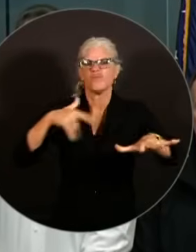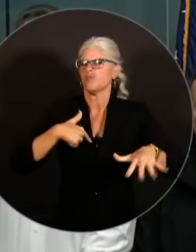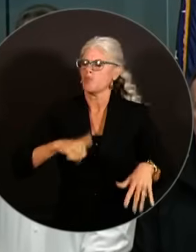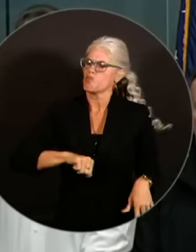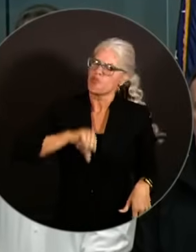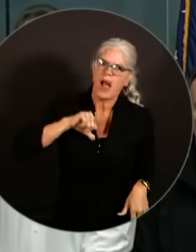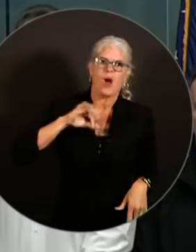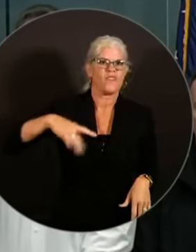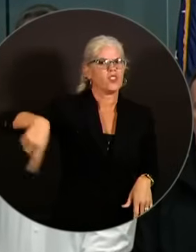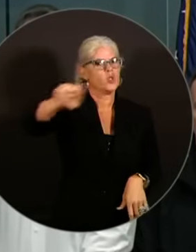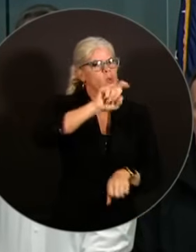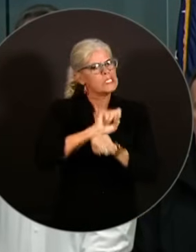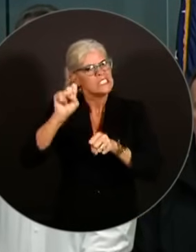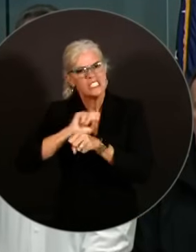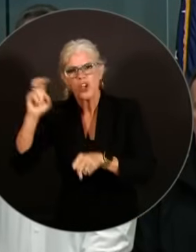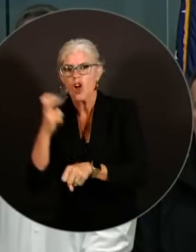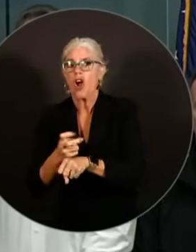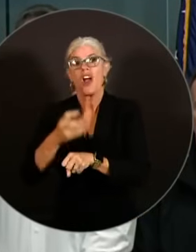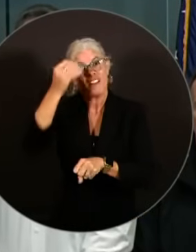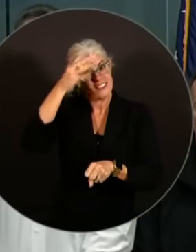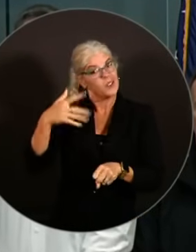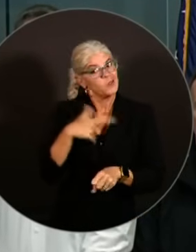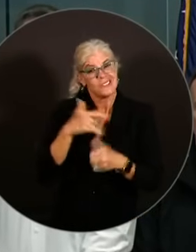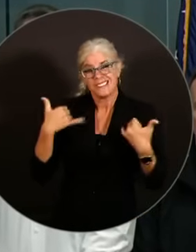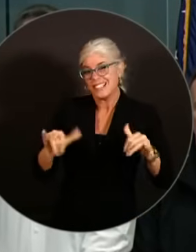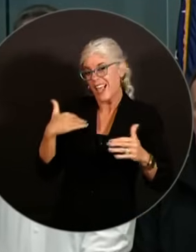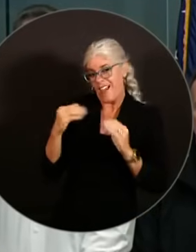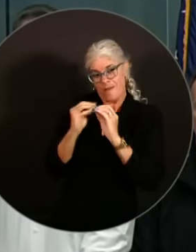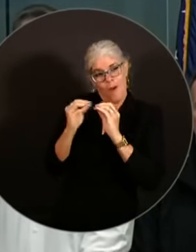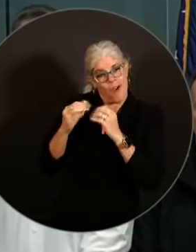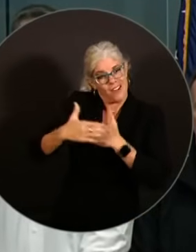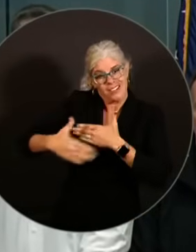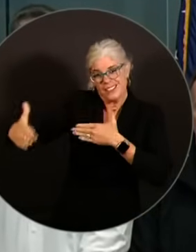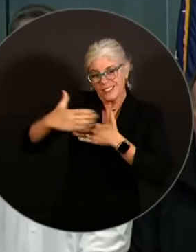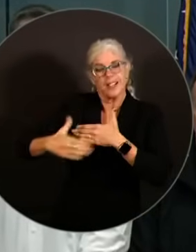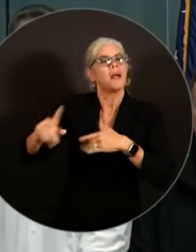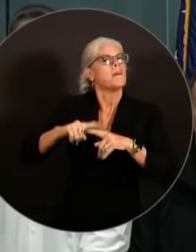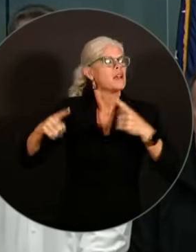work. We got more work to do, but we will absolutely get